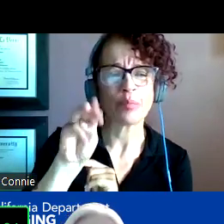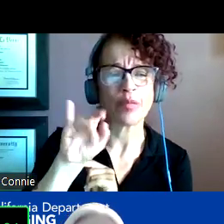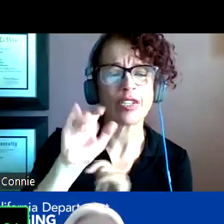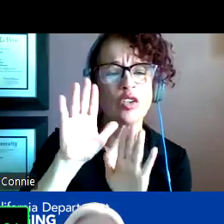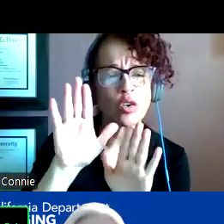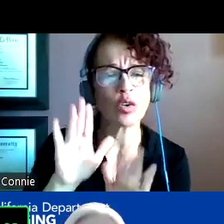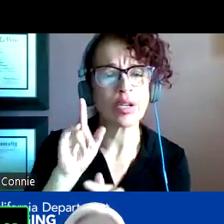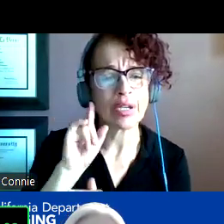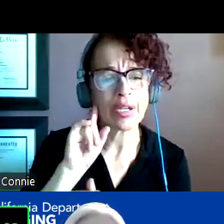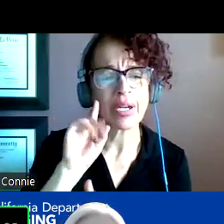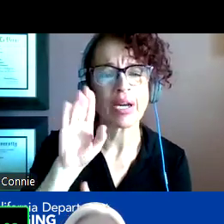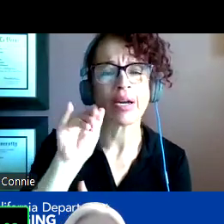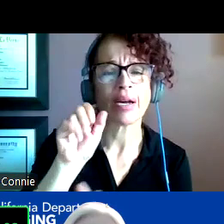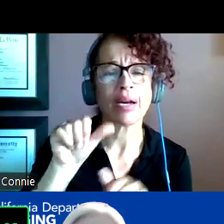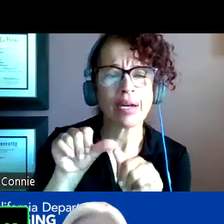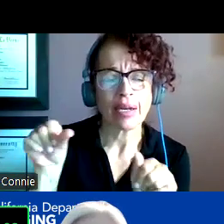I'm in a basement area level.